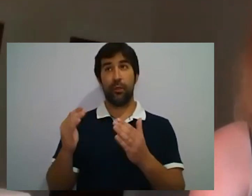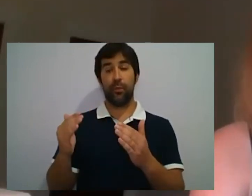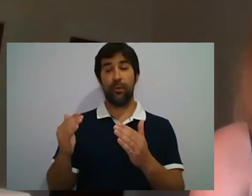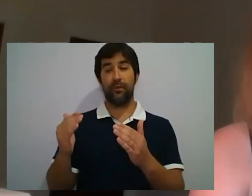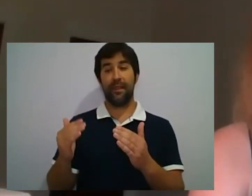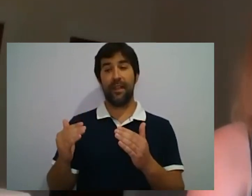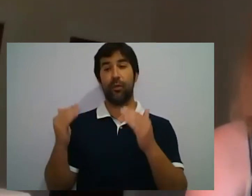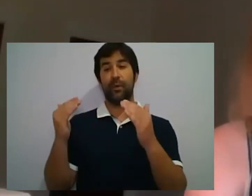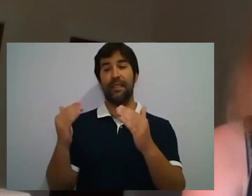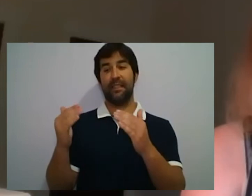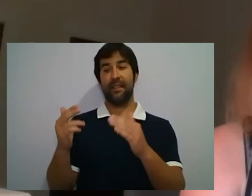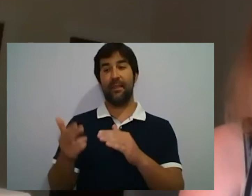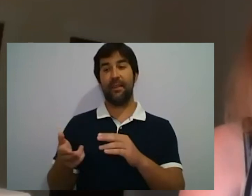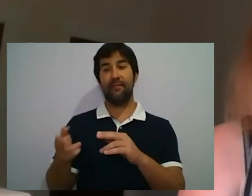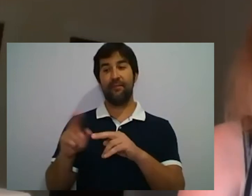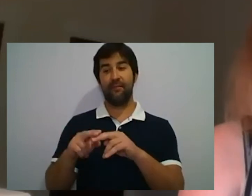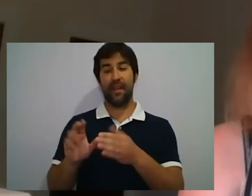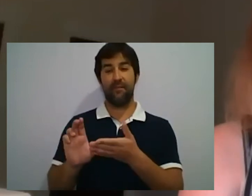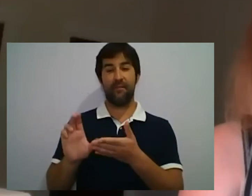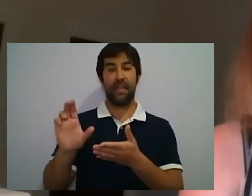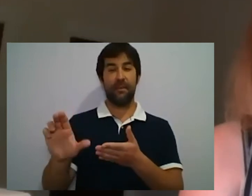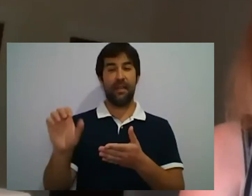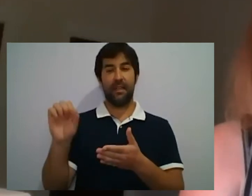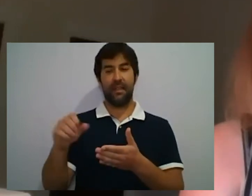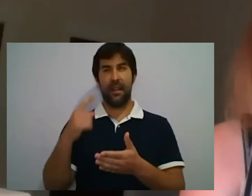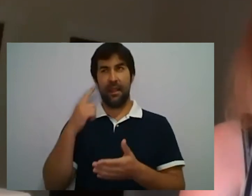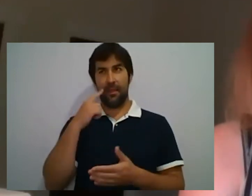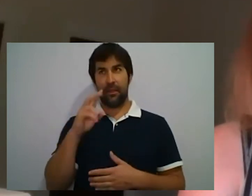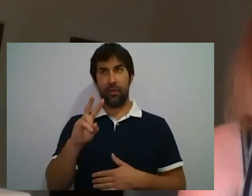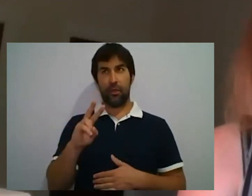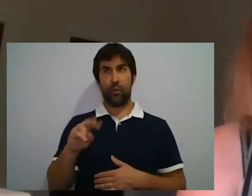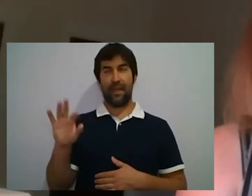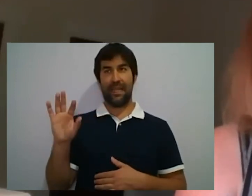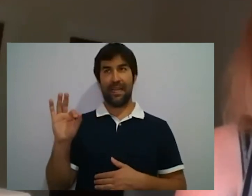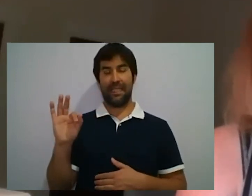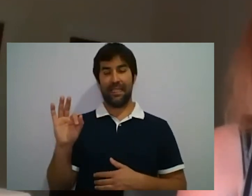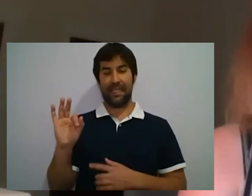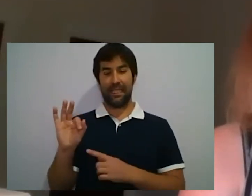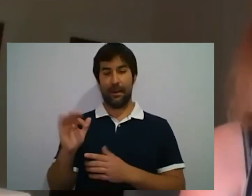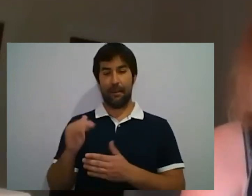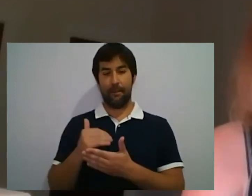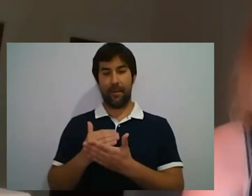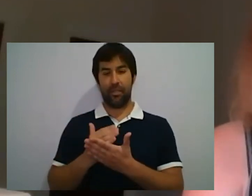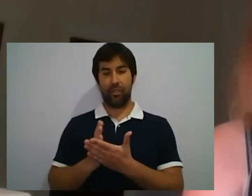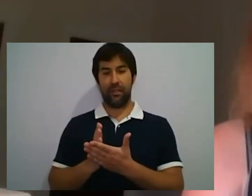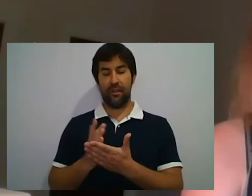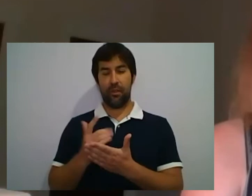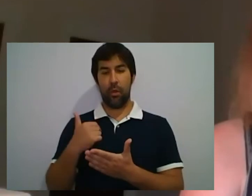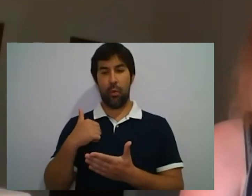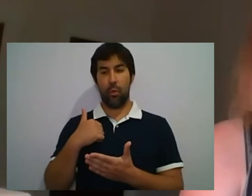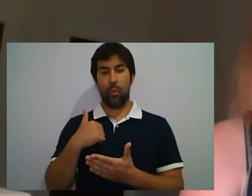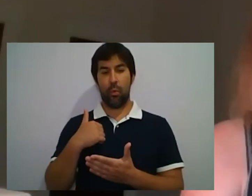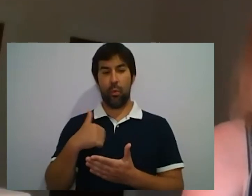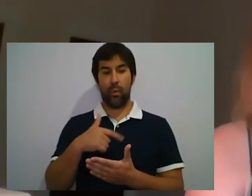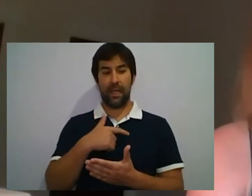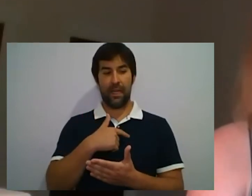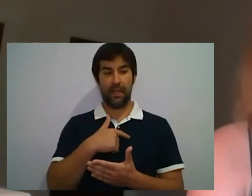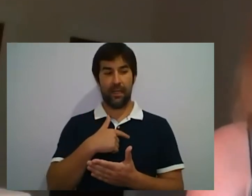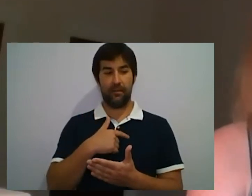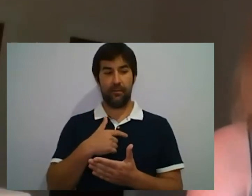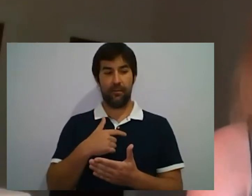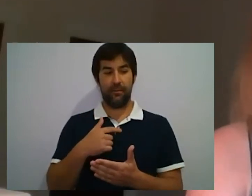equate small local businesses, unfortunately, and then environmental sustainability. So I think